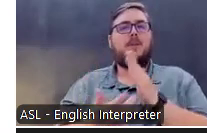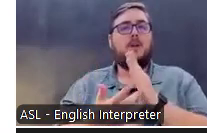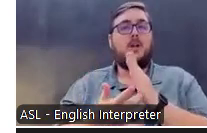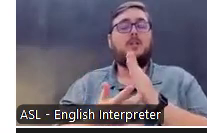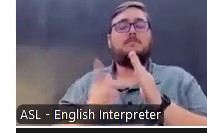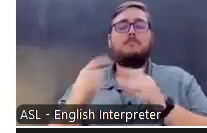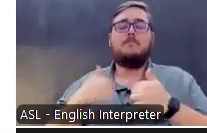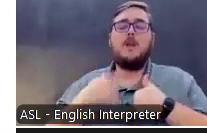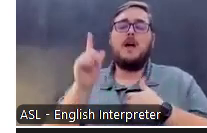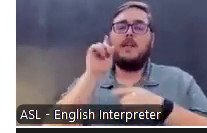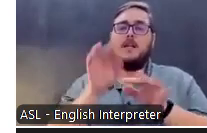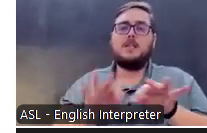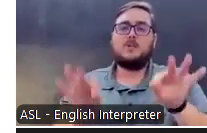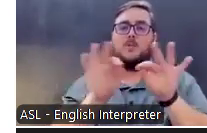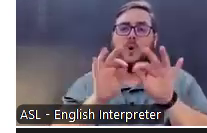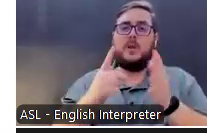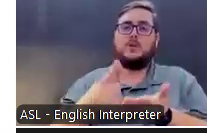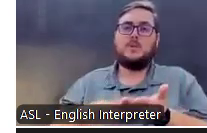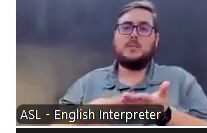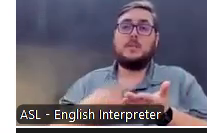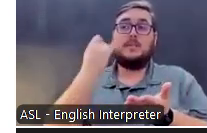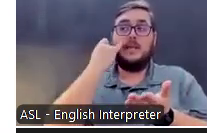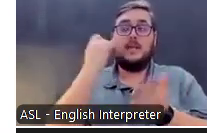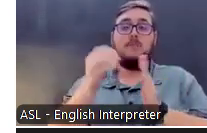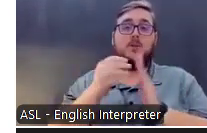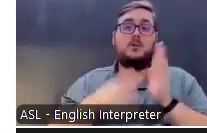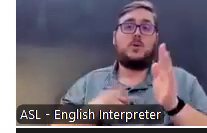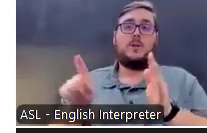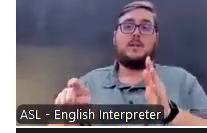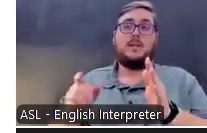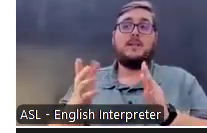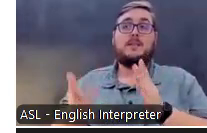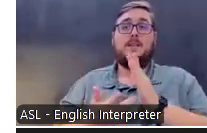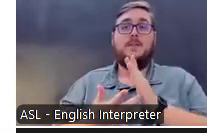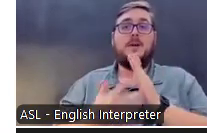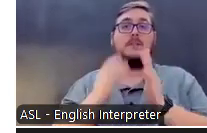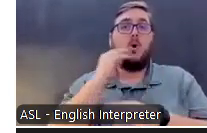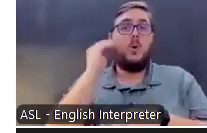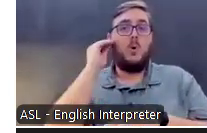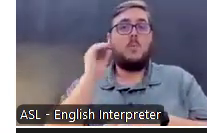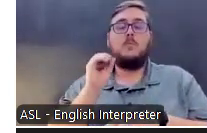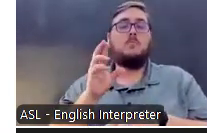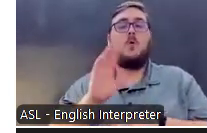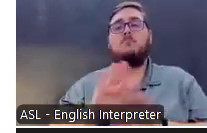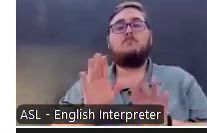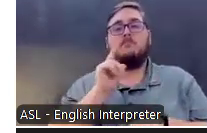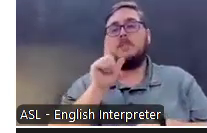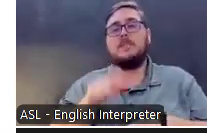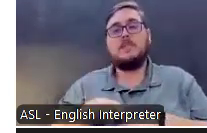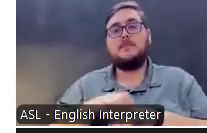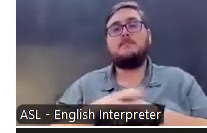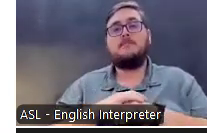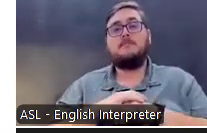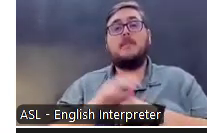if the student's going to need that assistive technology device at home or not. AT devices can be